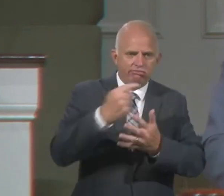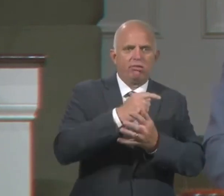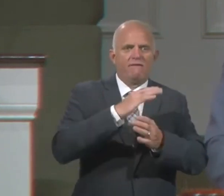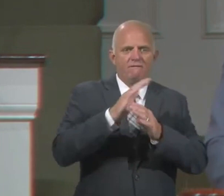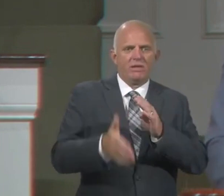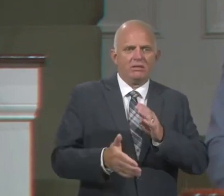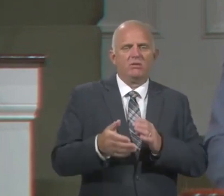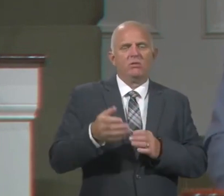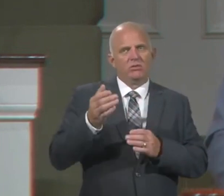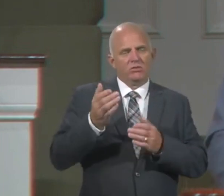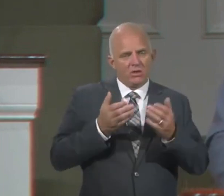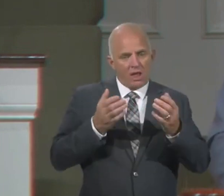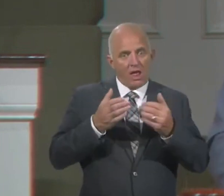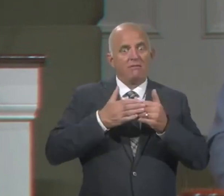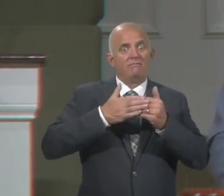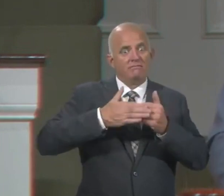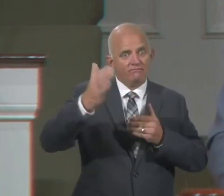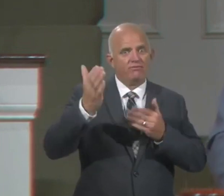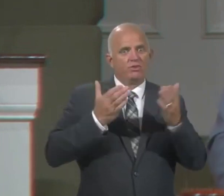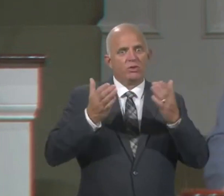with their lives as God has called them.